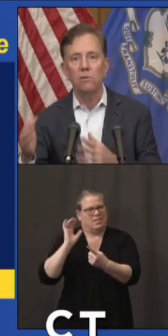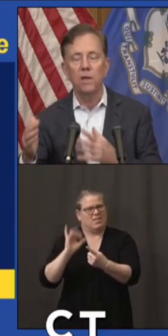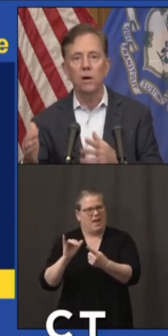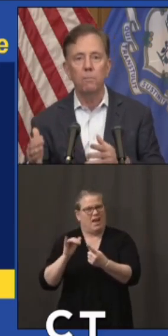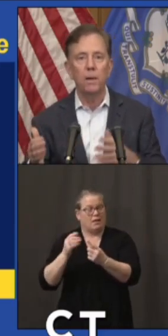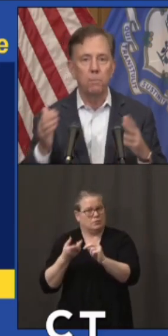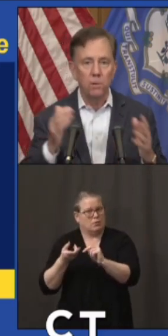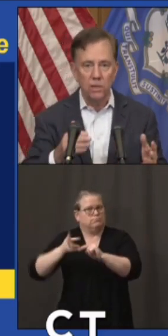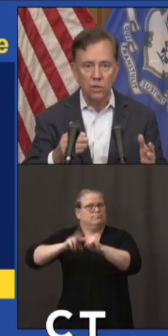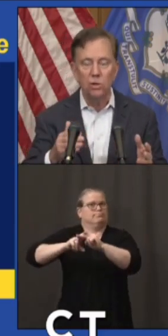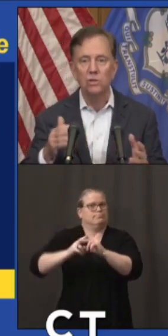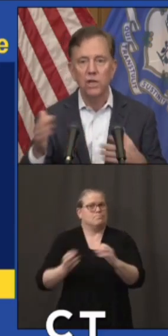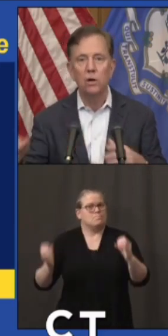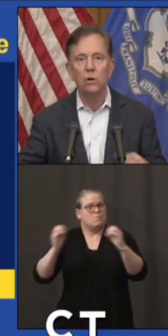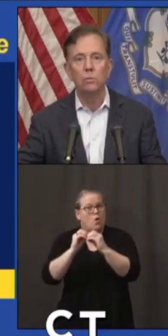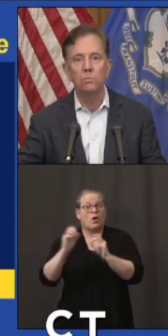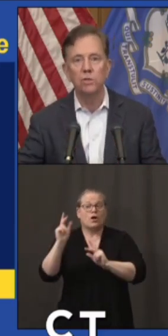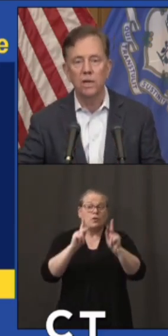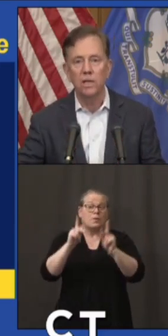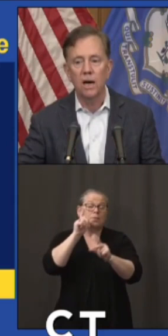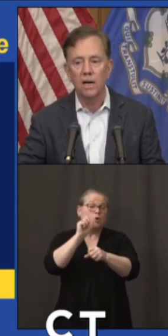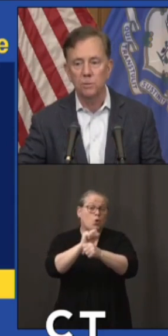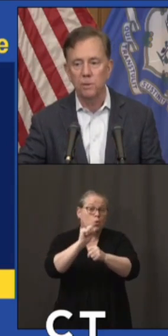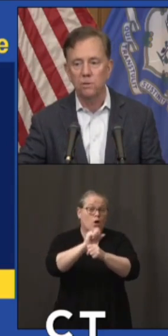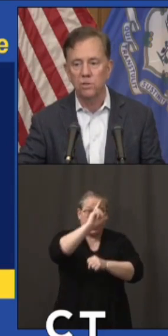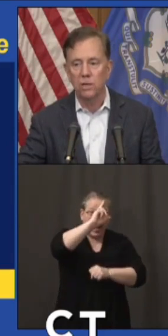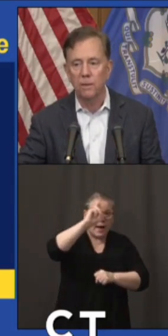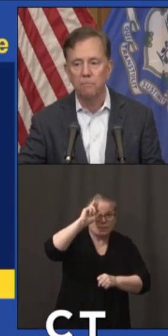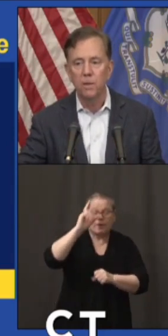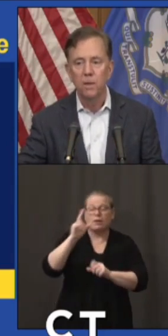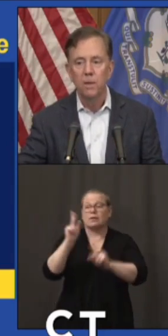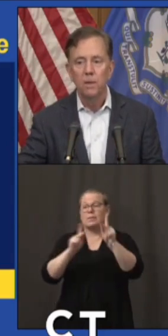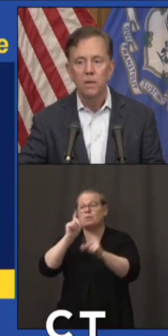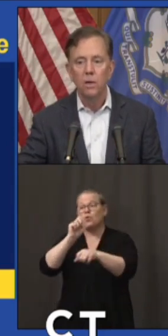frontline healthcare people in the nursing homes and in the hospitals,